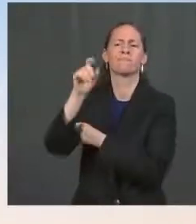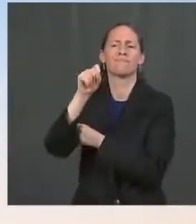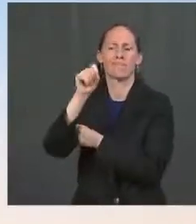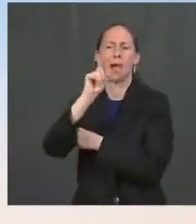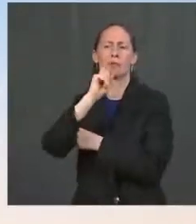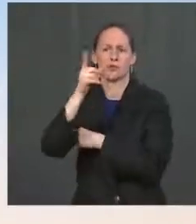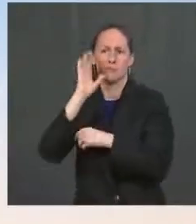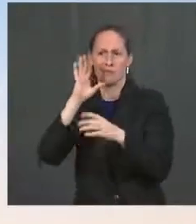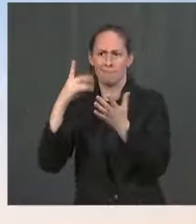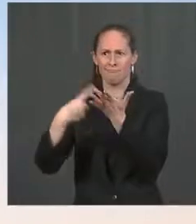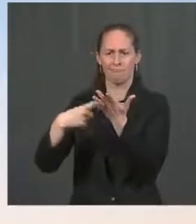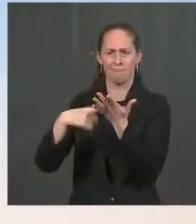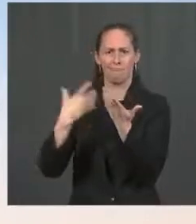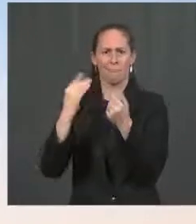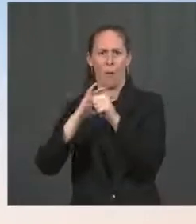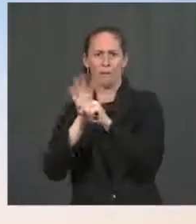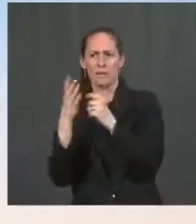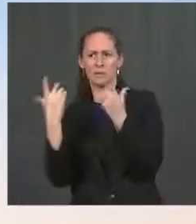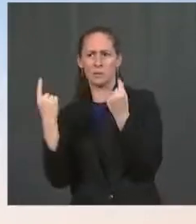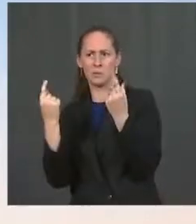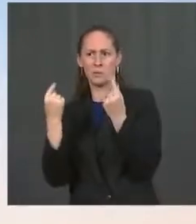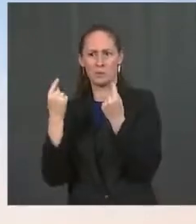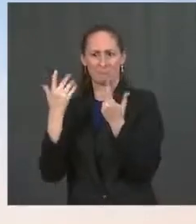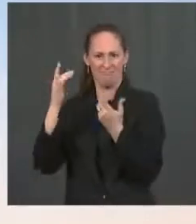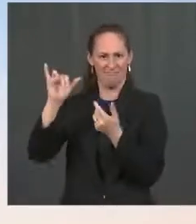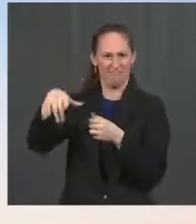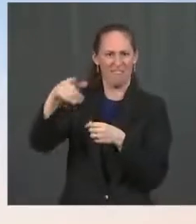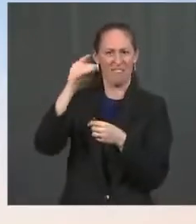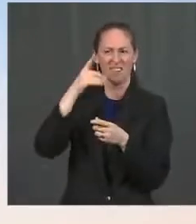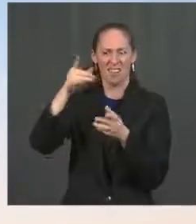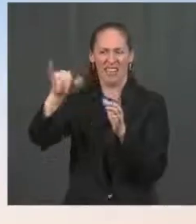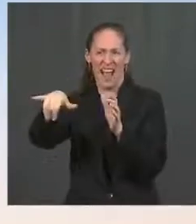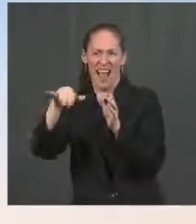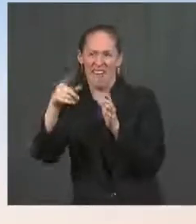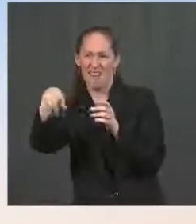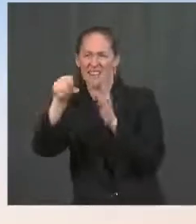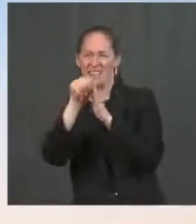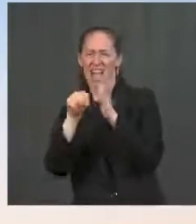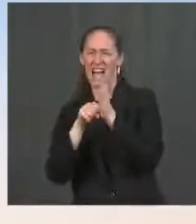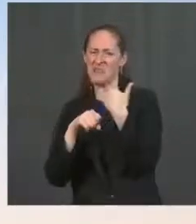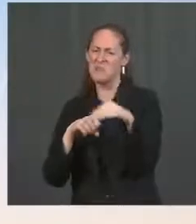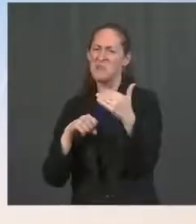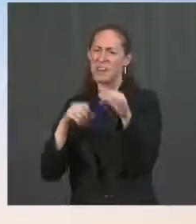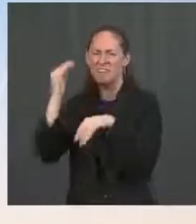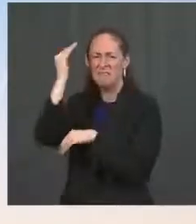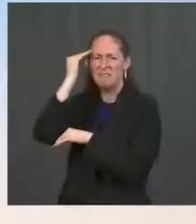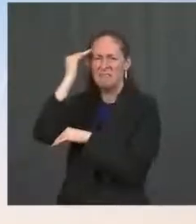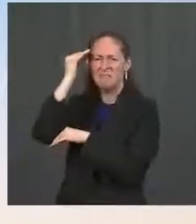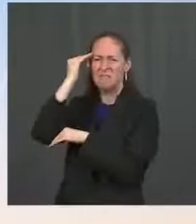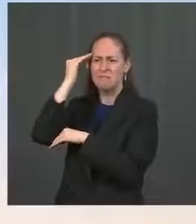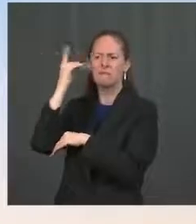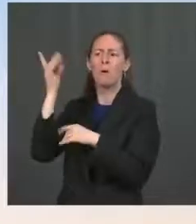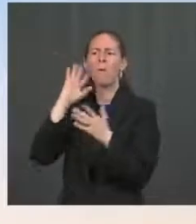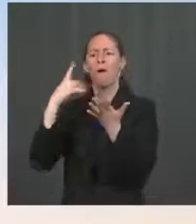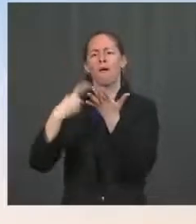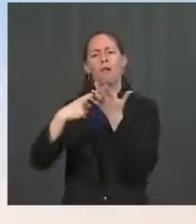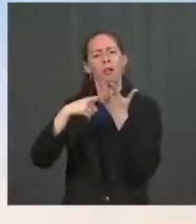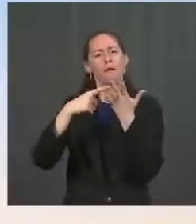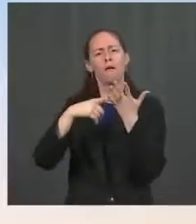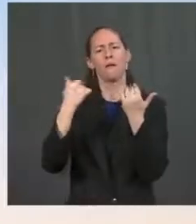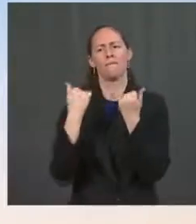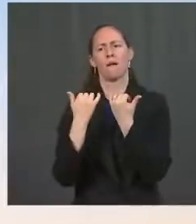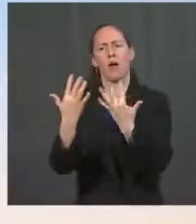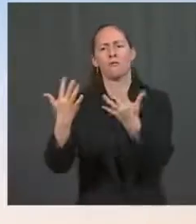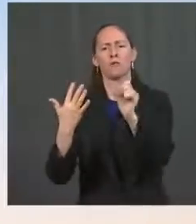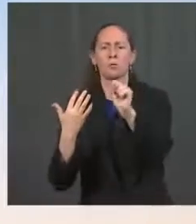in Idaho. No question about that. I announced he was going to speak to the wildfires because obviously that is an issue that is impacting communities across Idaho